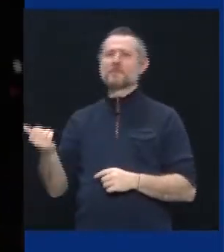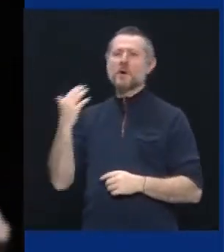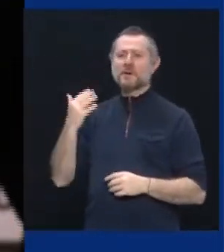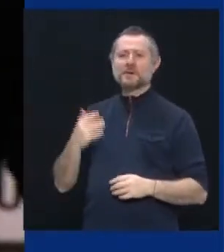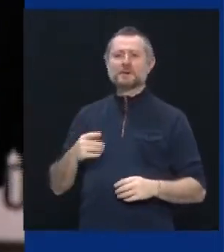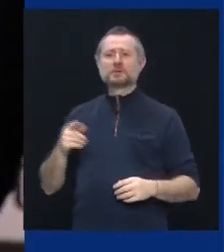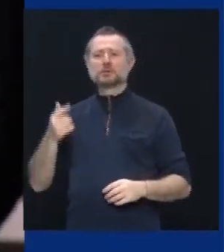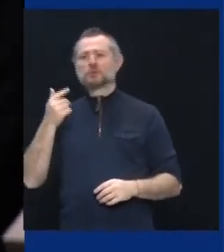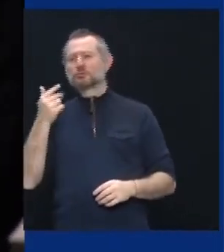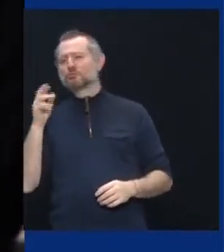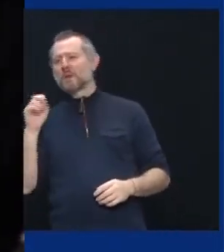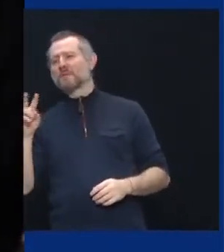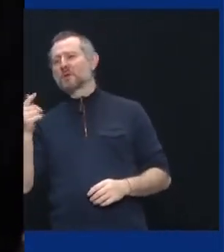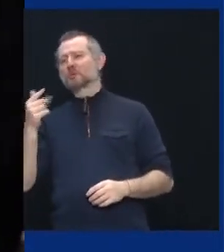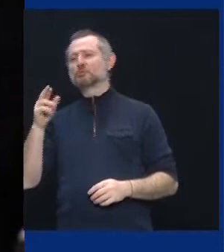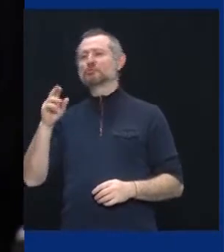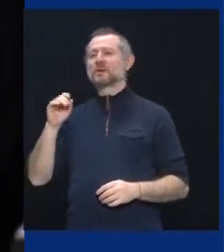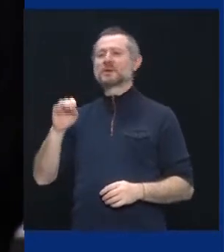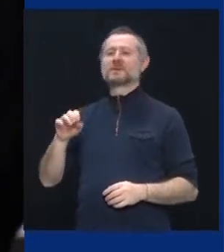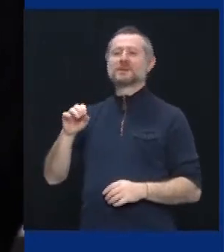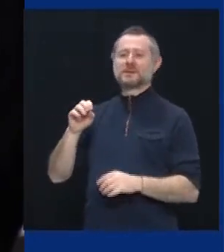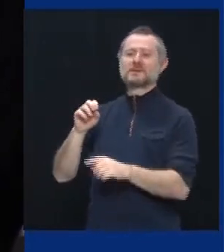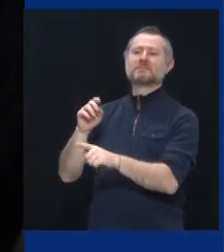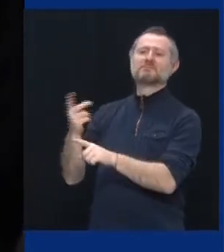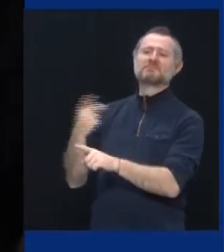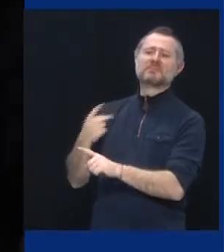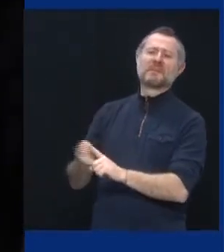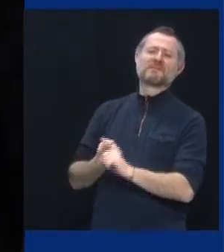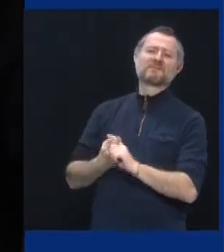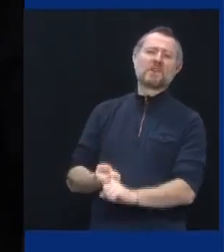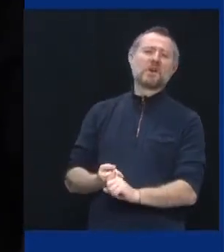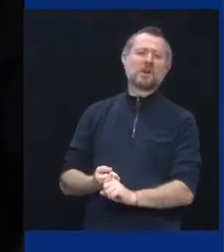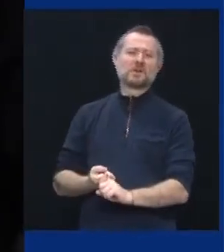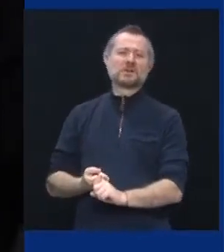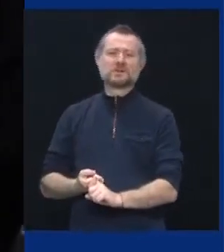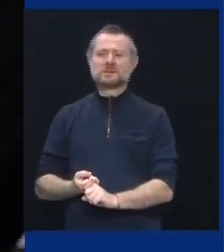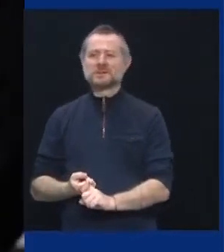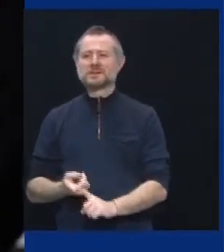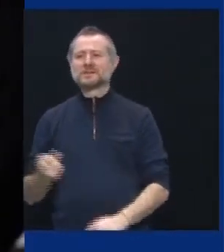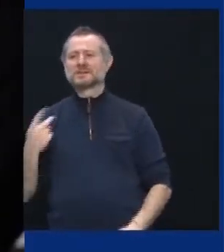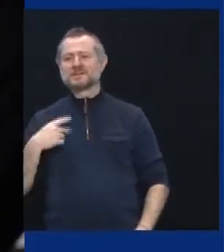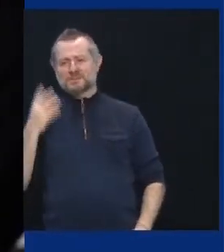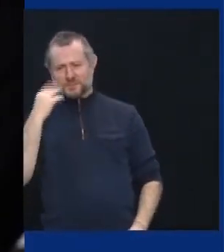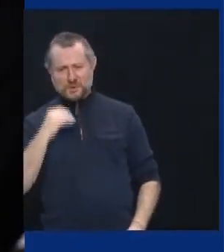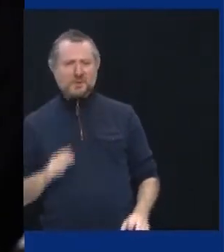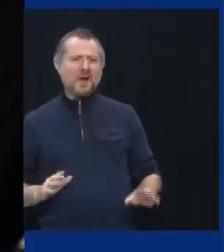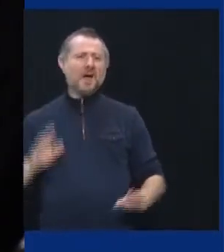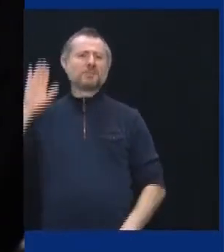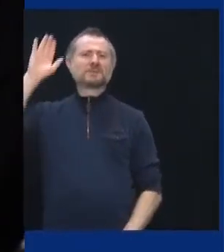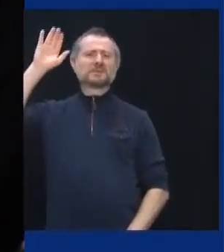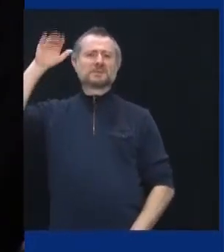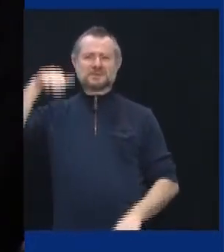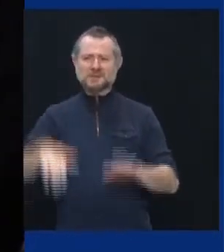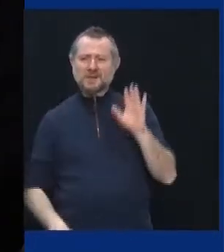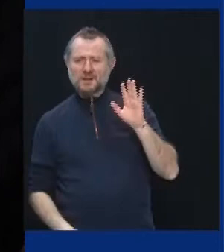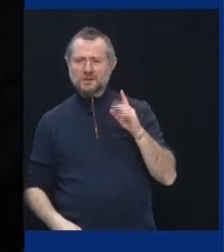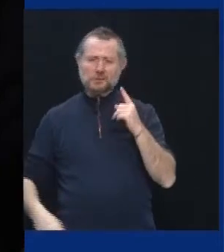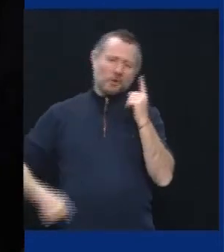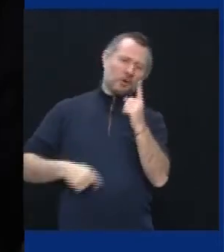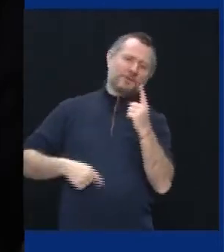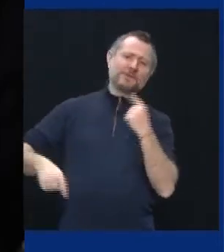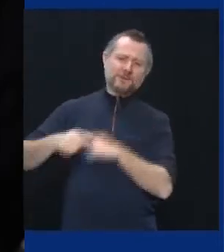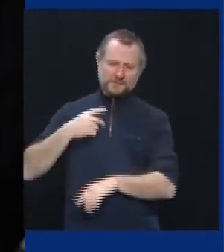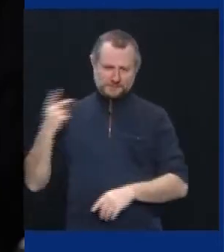my friend. We've been having some ups and downs and rounds, but we all stayed together.